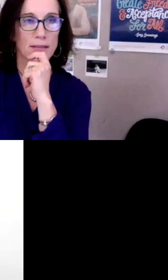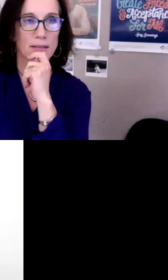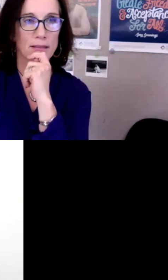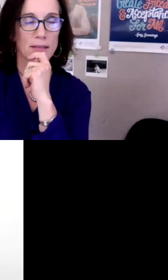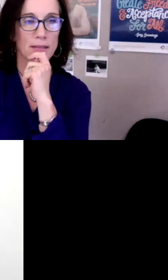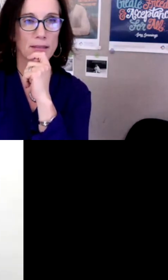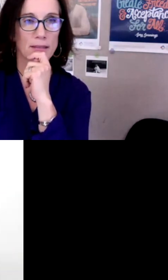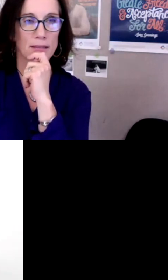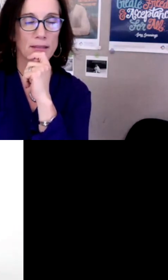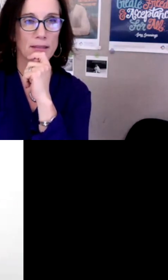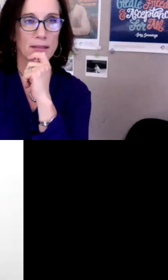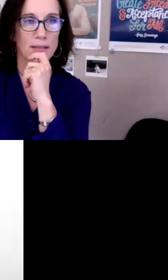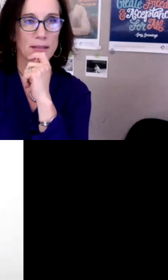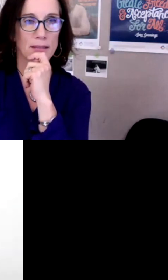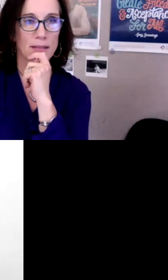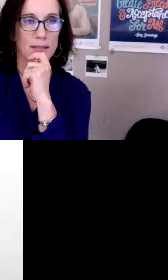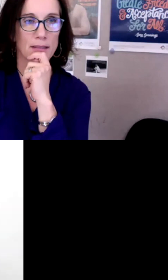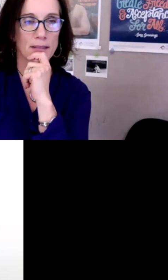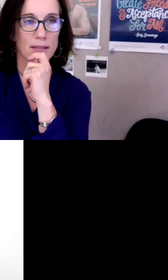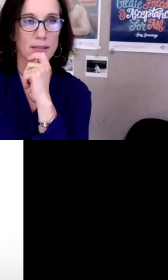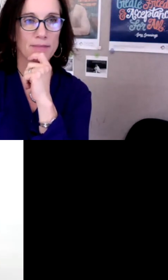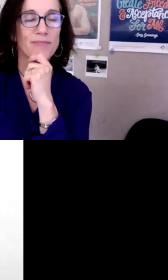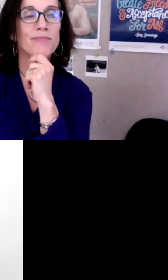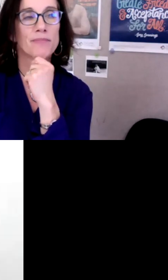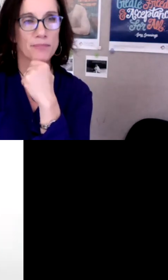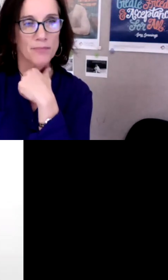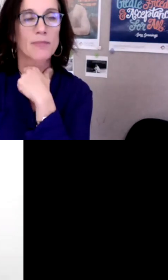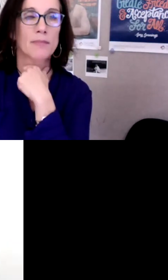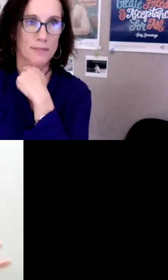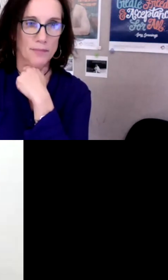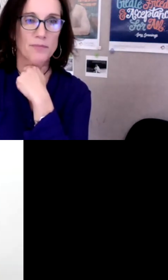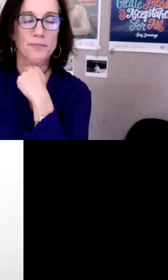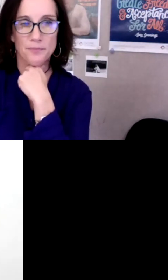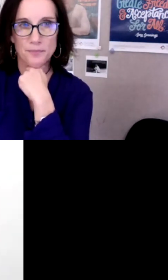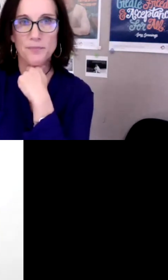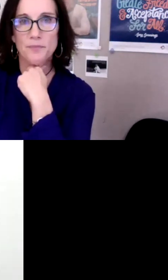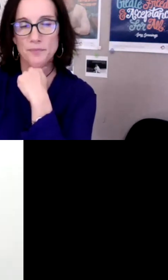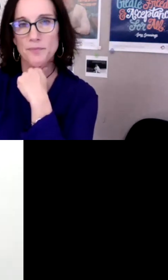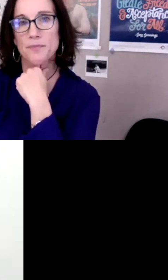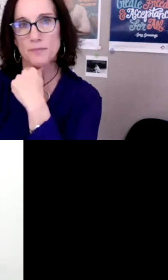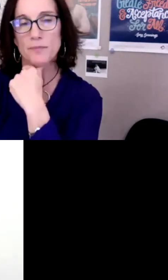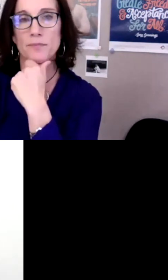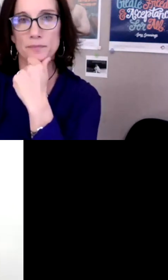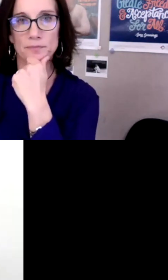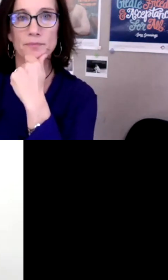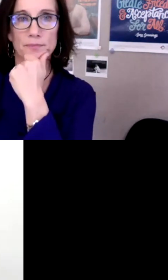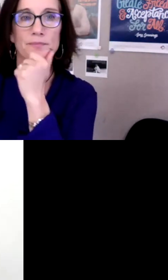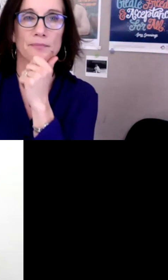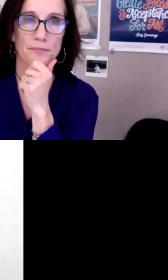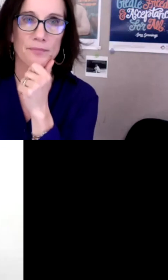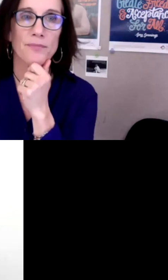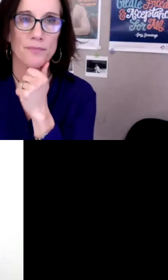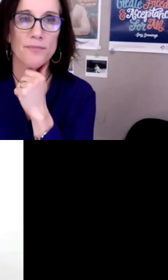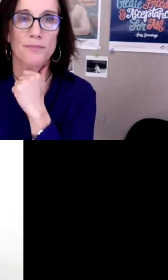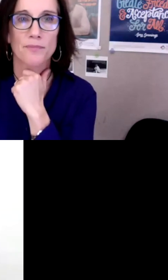will put a response together with those and record the answers with audio. And